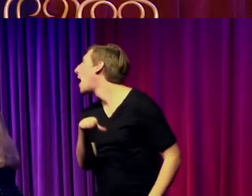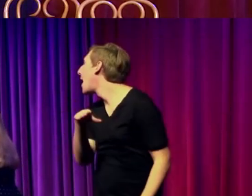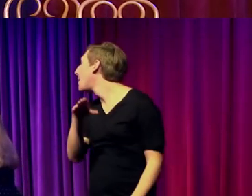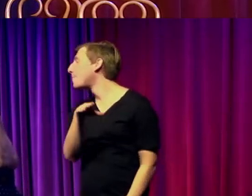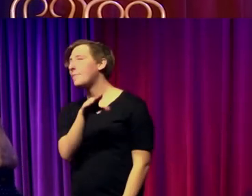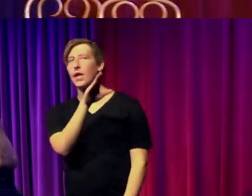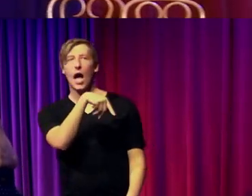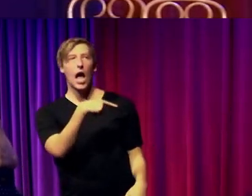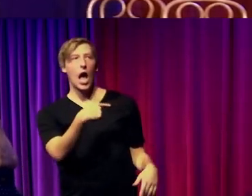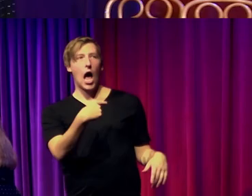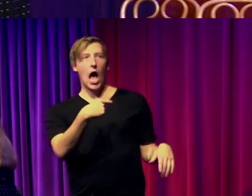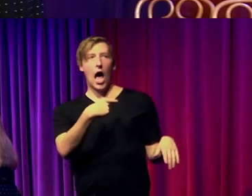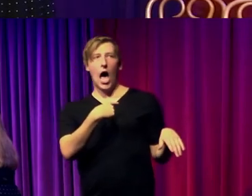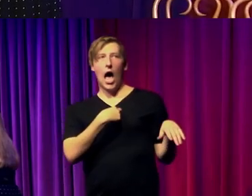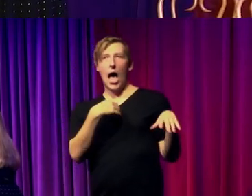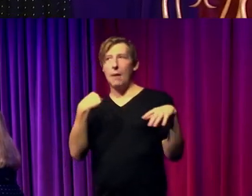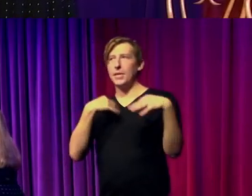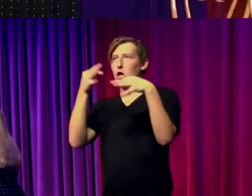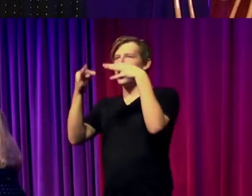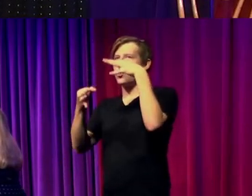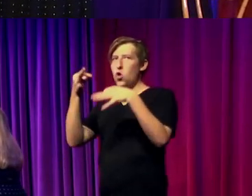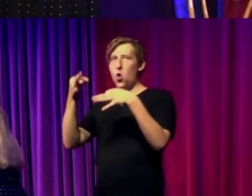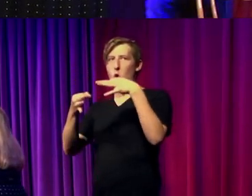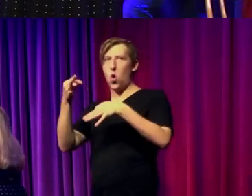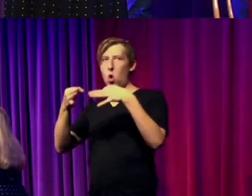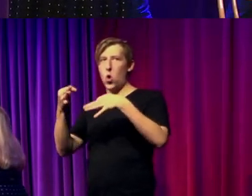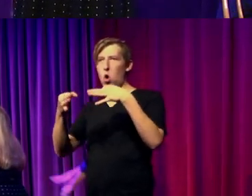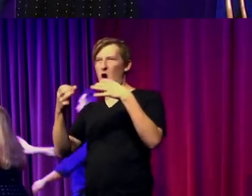At trial, and I feel no